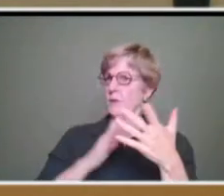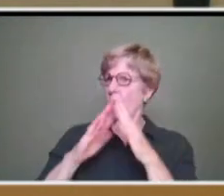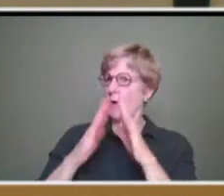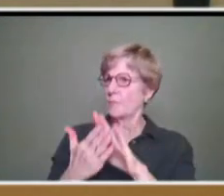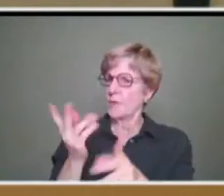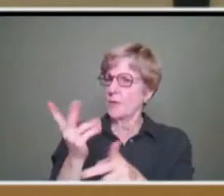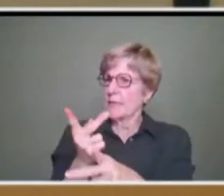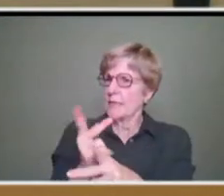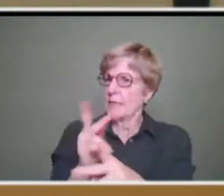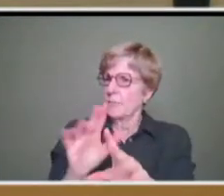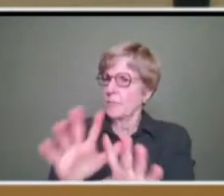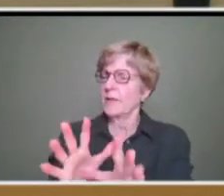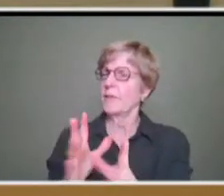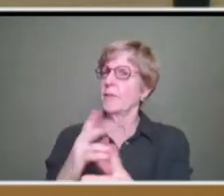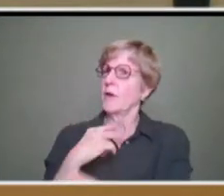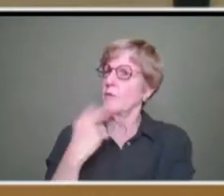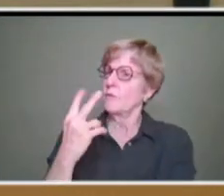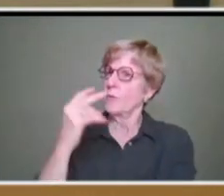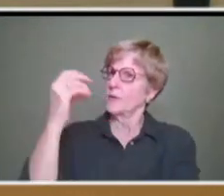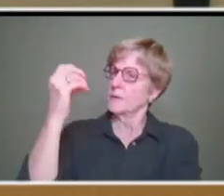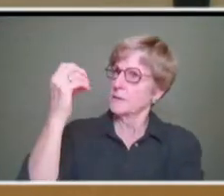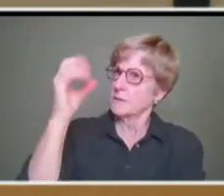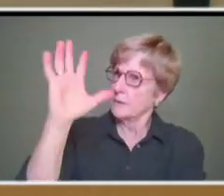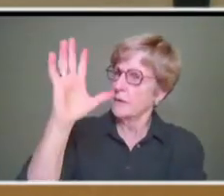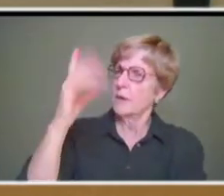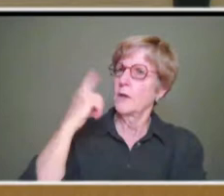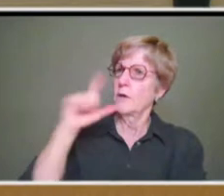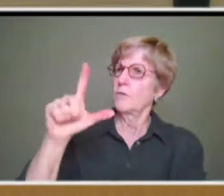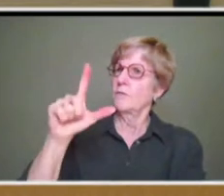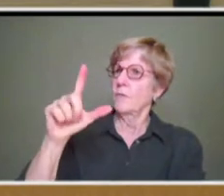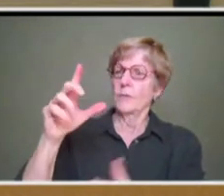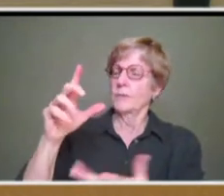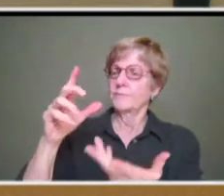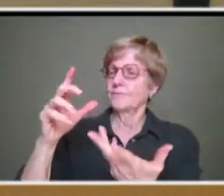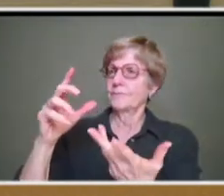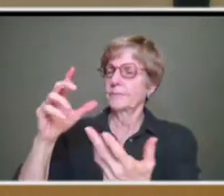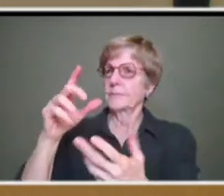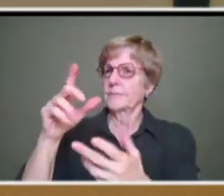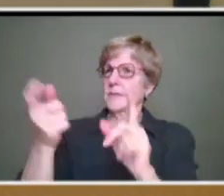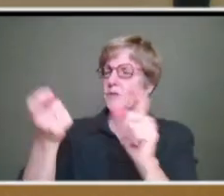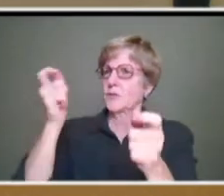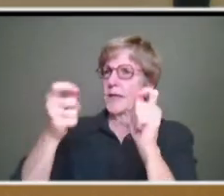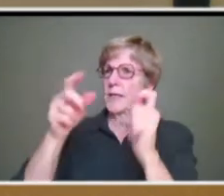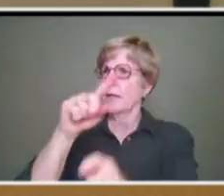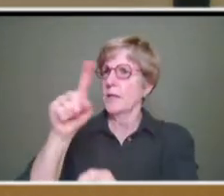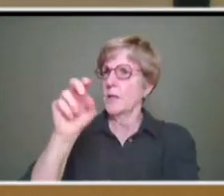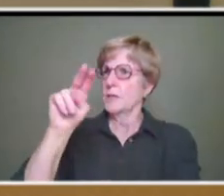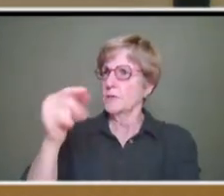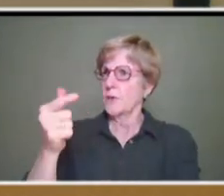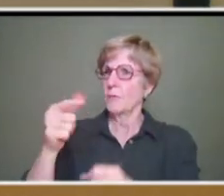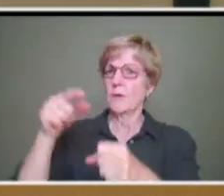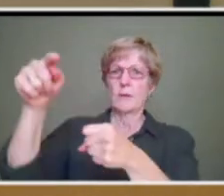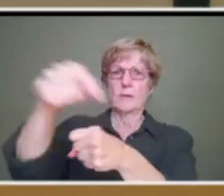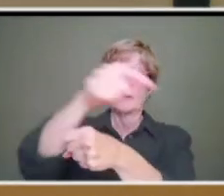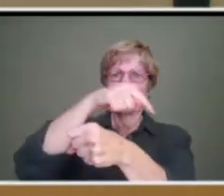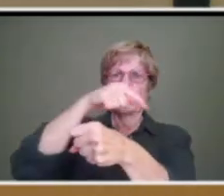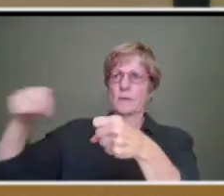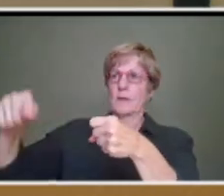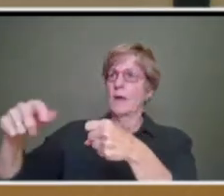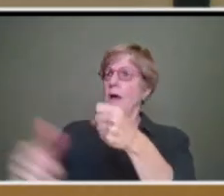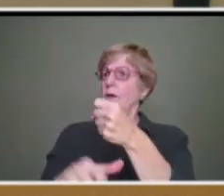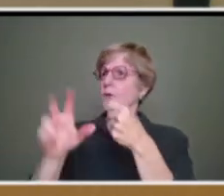their voices with conditional rezoning is replaced by by more right development under the Udo